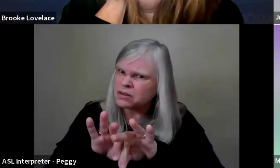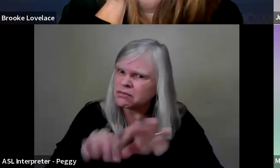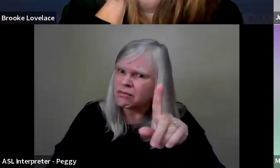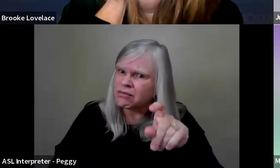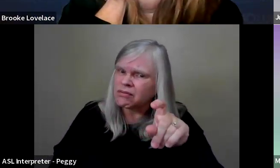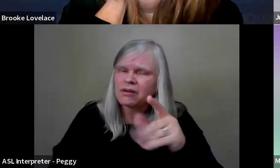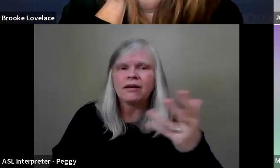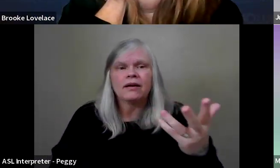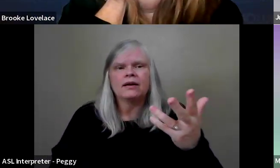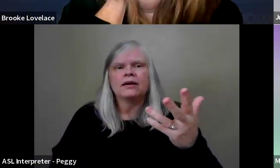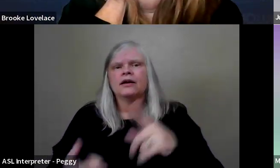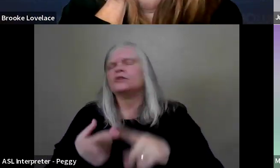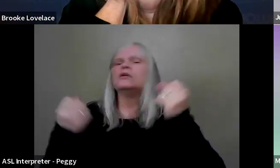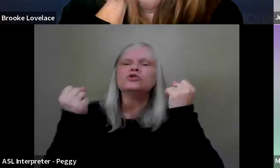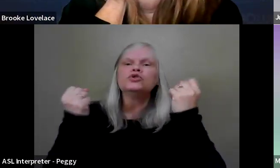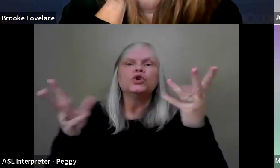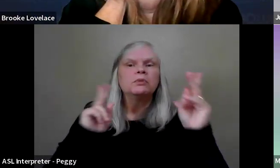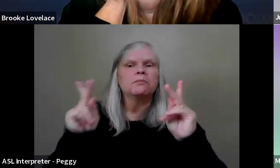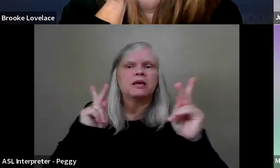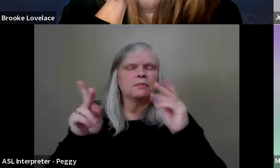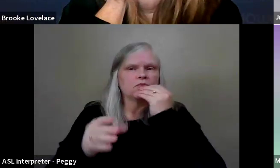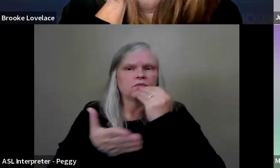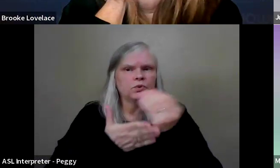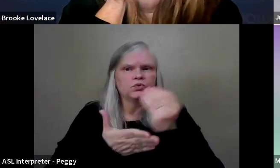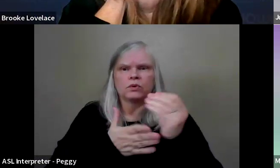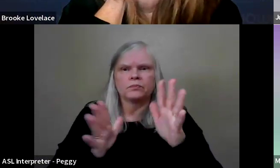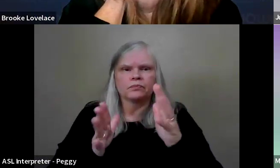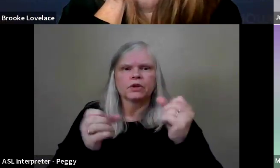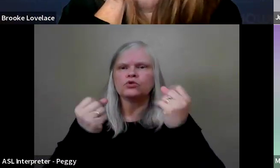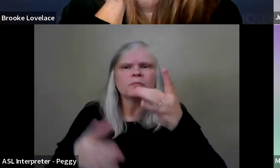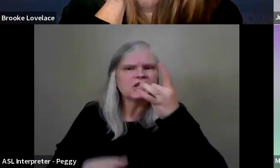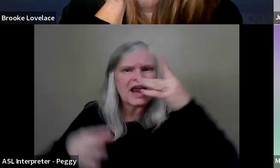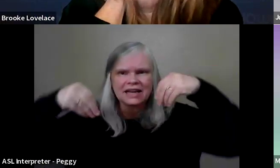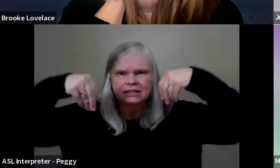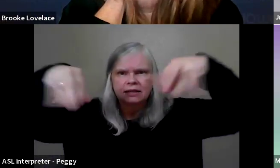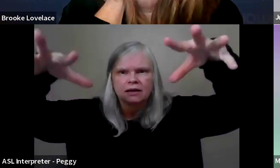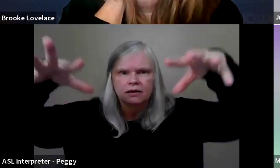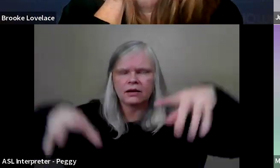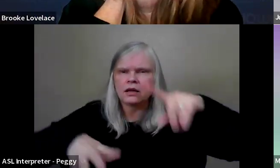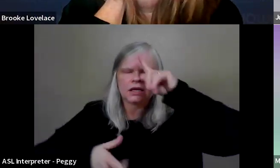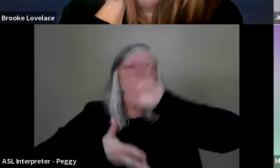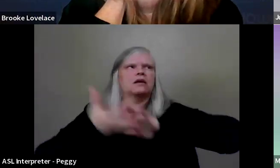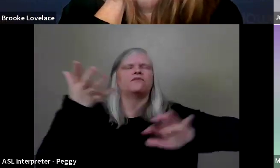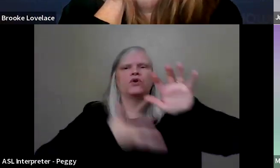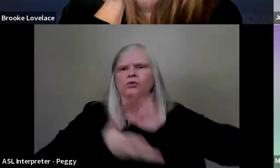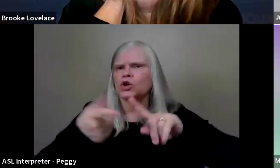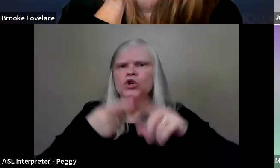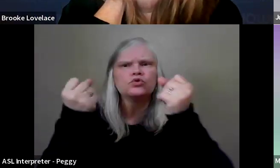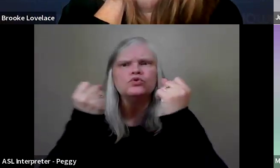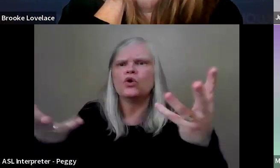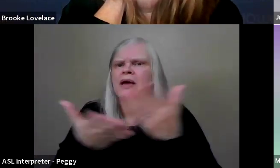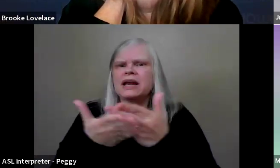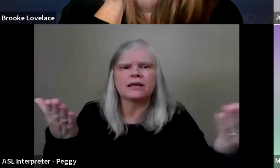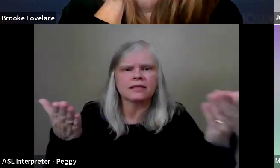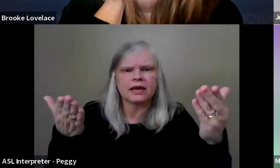So it's just too many people, too much lighting. It's confusing. There's too many things to